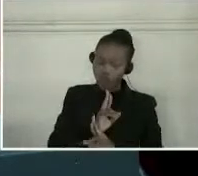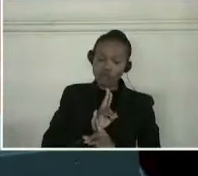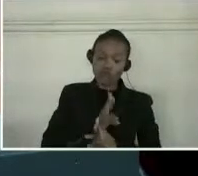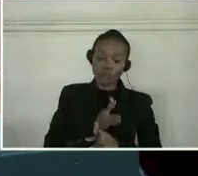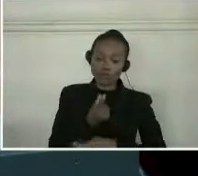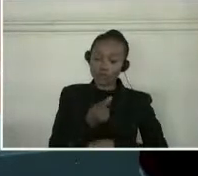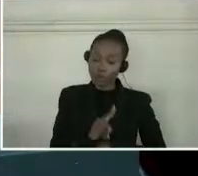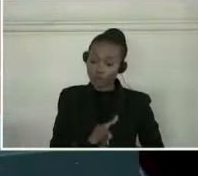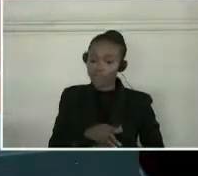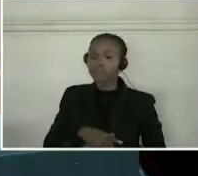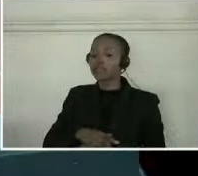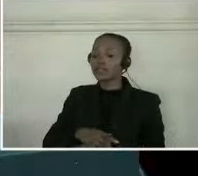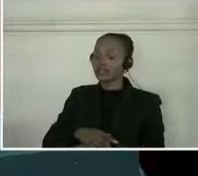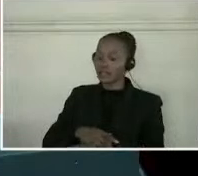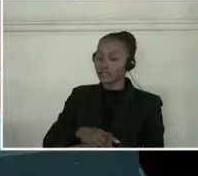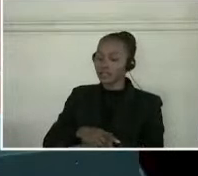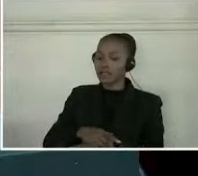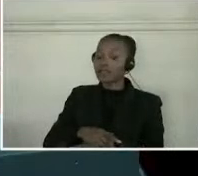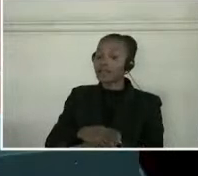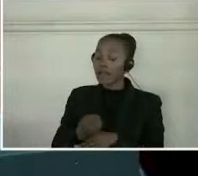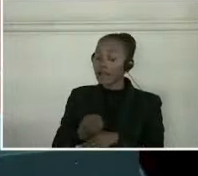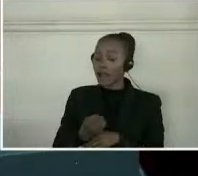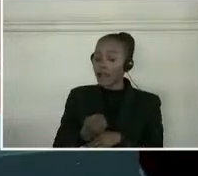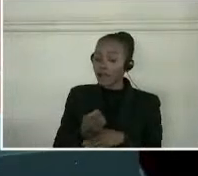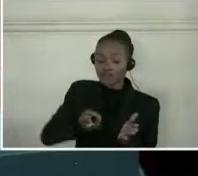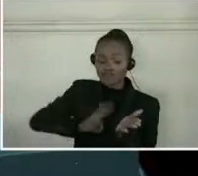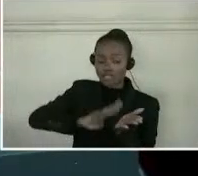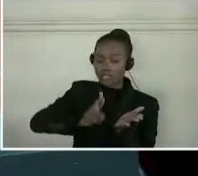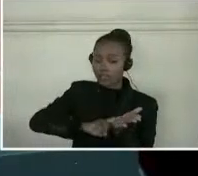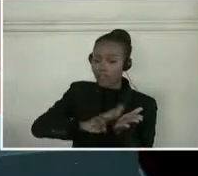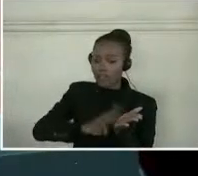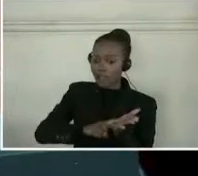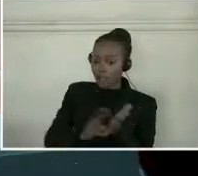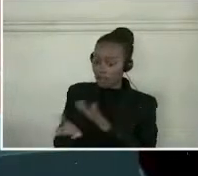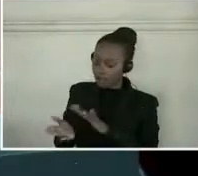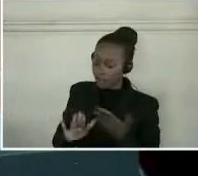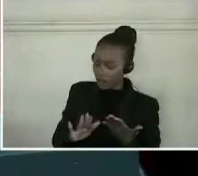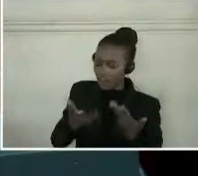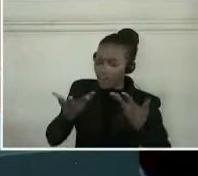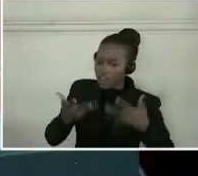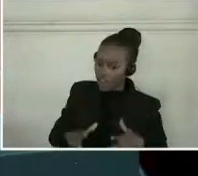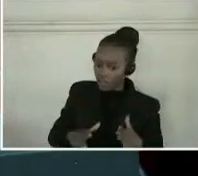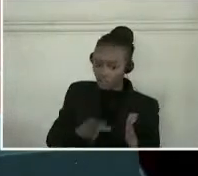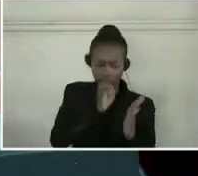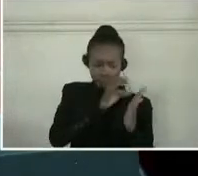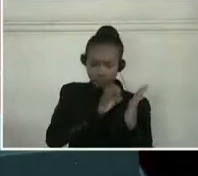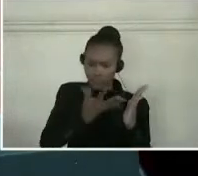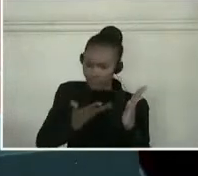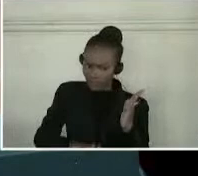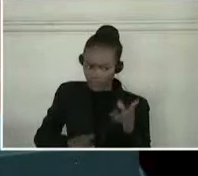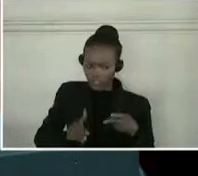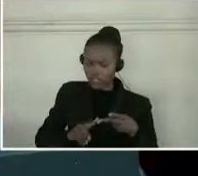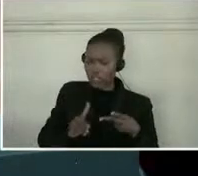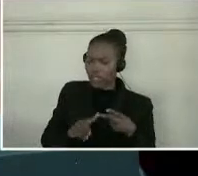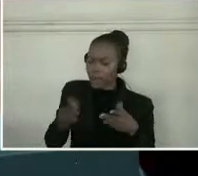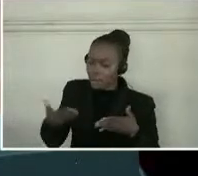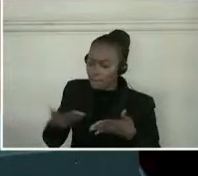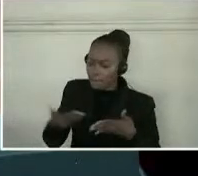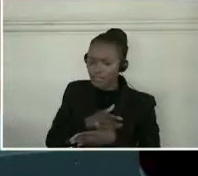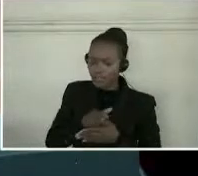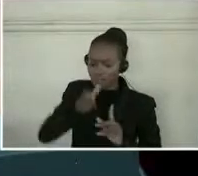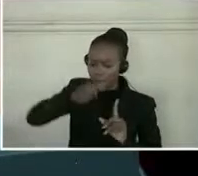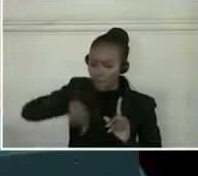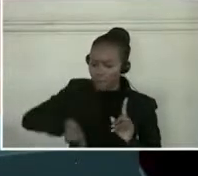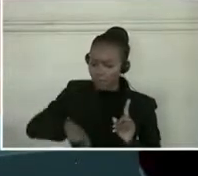digitized a large portion of debt registers from the missing person youth need of the national prosecuting